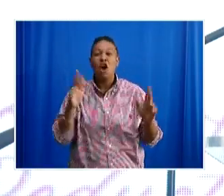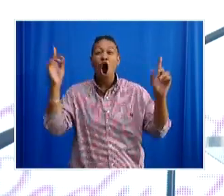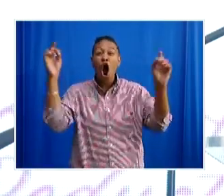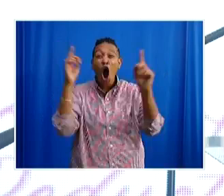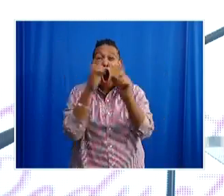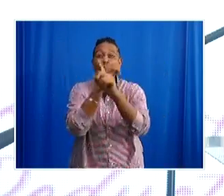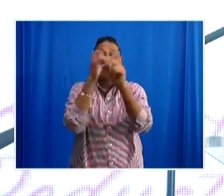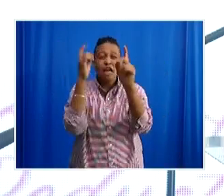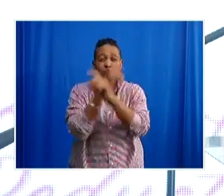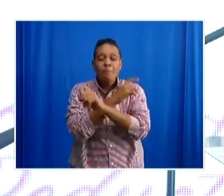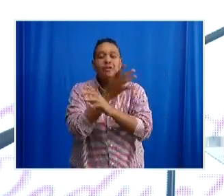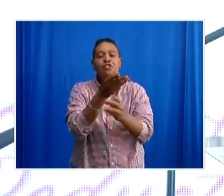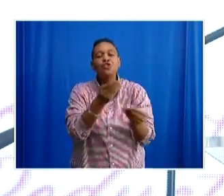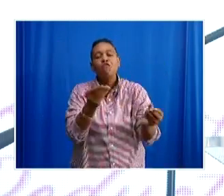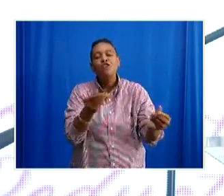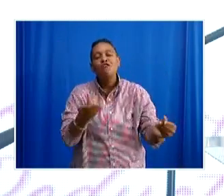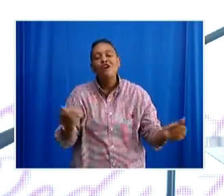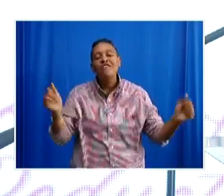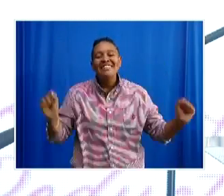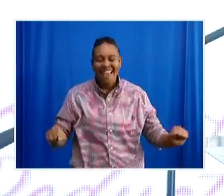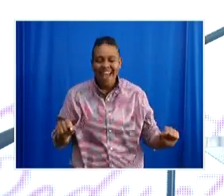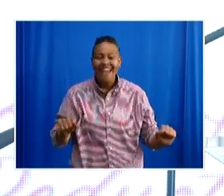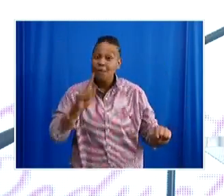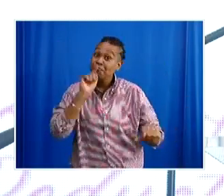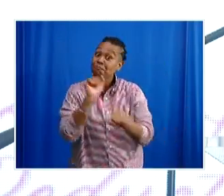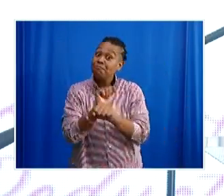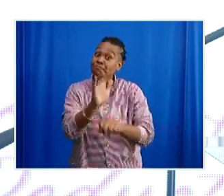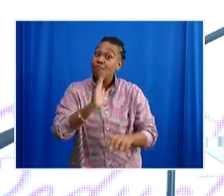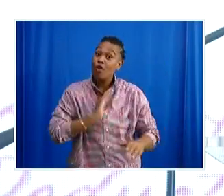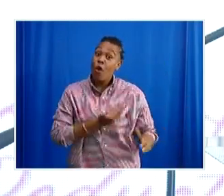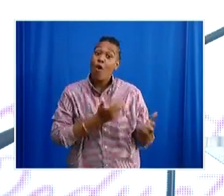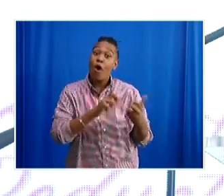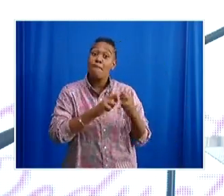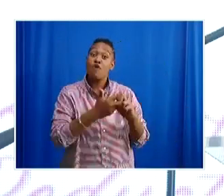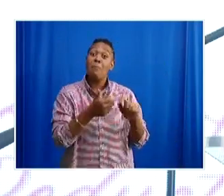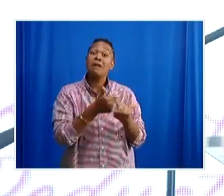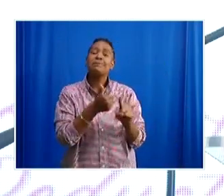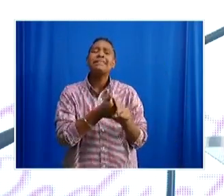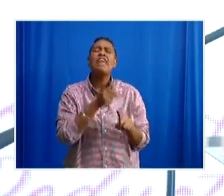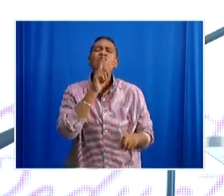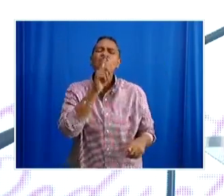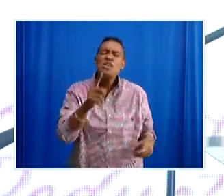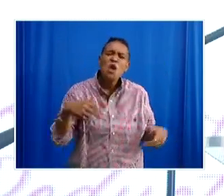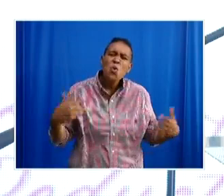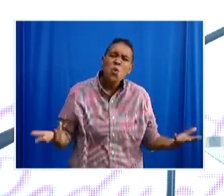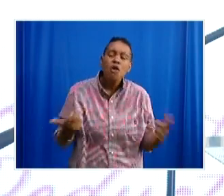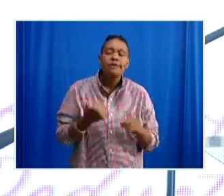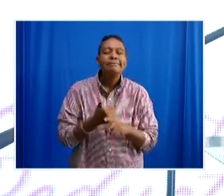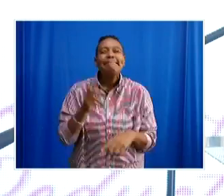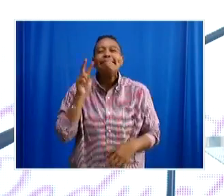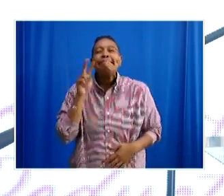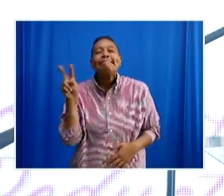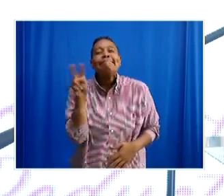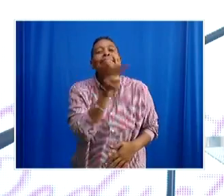complex problems. And indeed, our problems are quite quite complex.